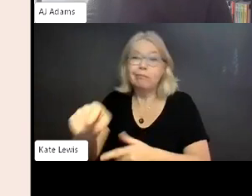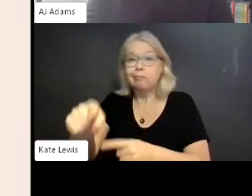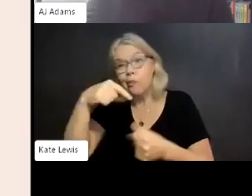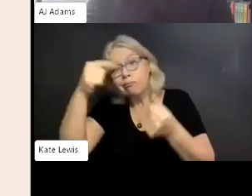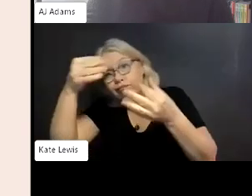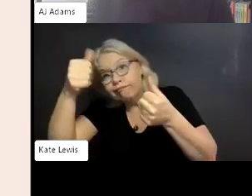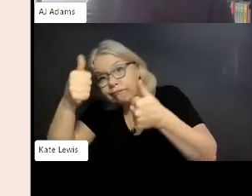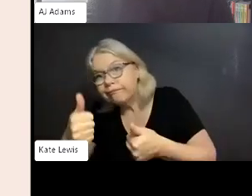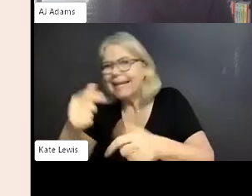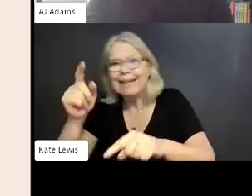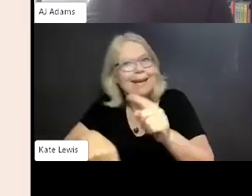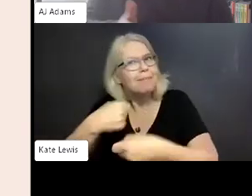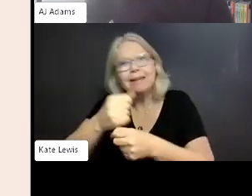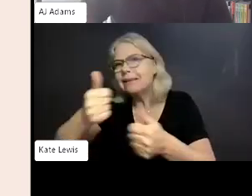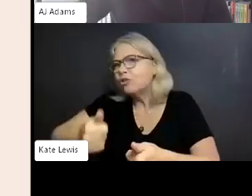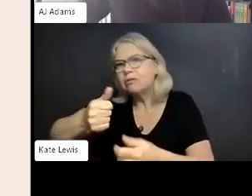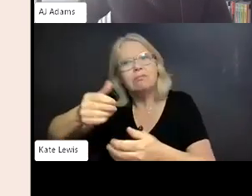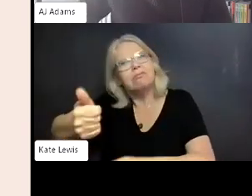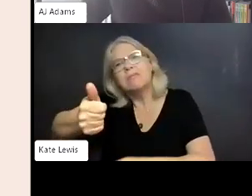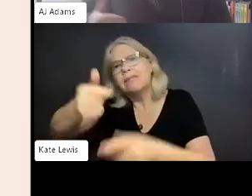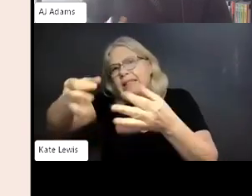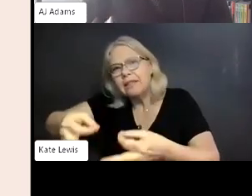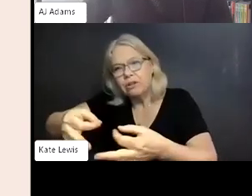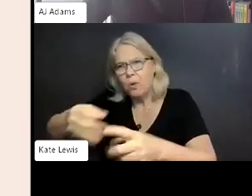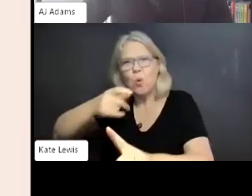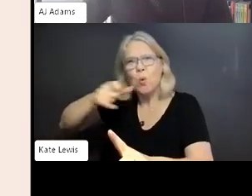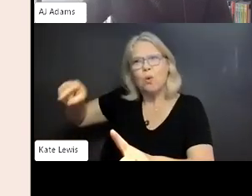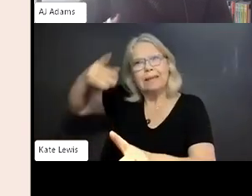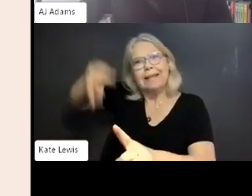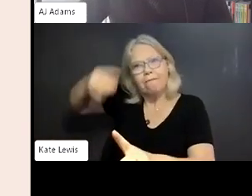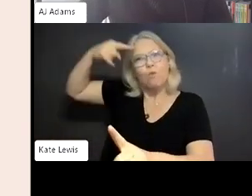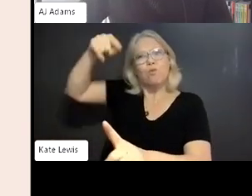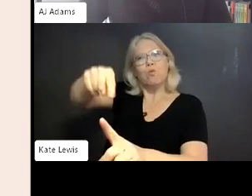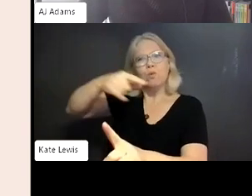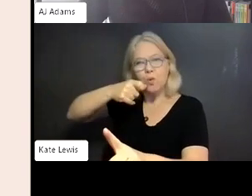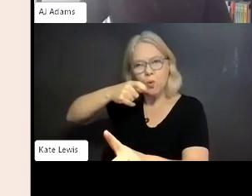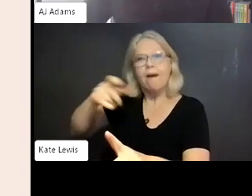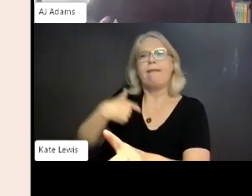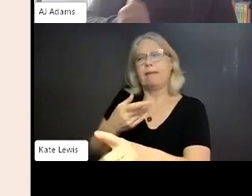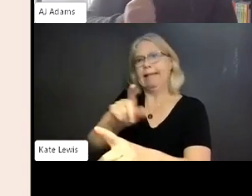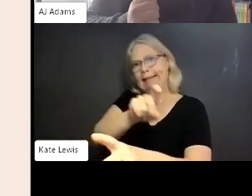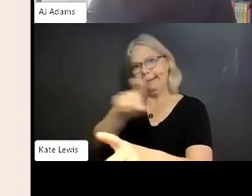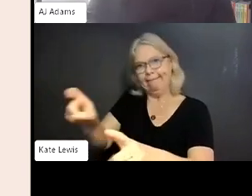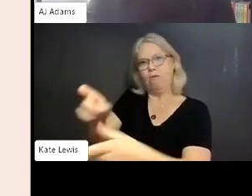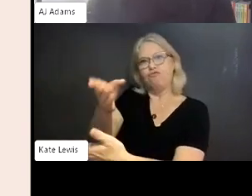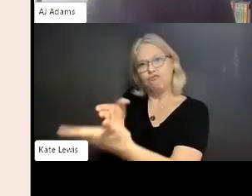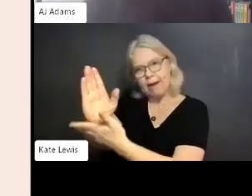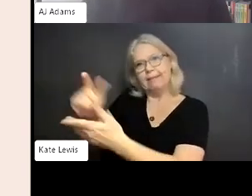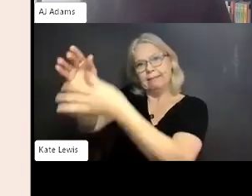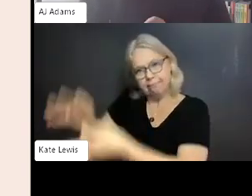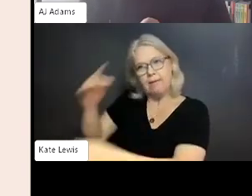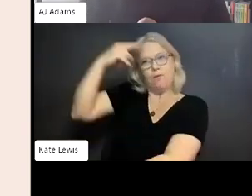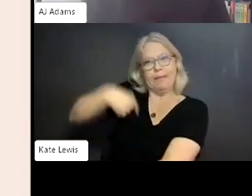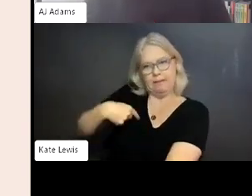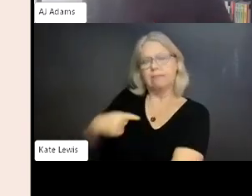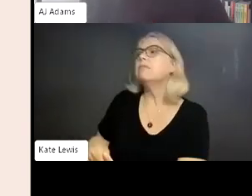they need to have a power of attorney that says this other person can make decisions about my health for me. But the problem with that